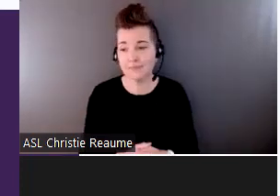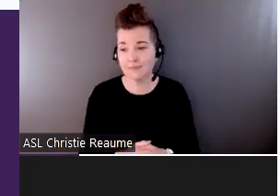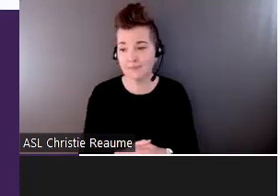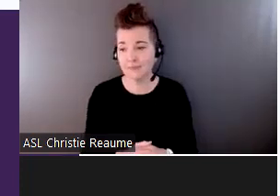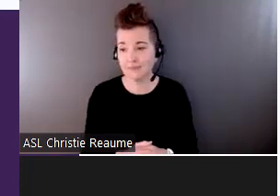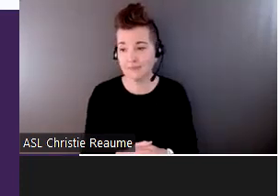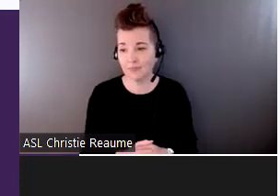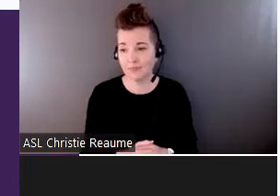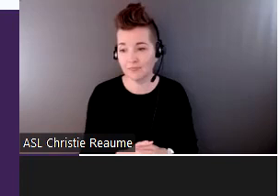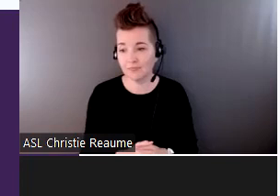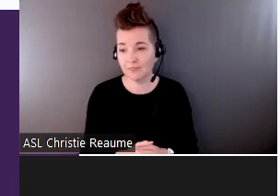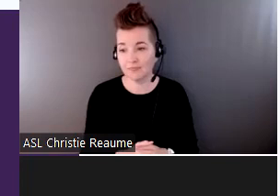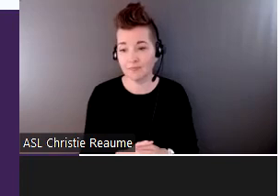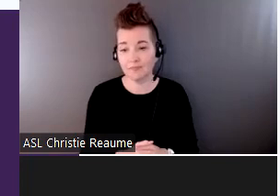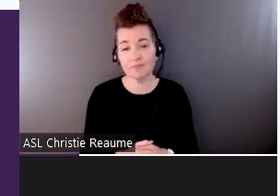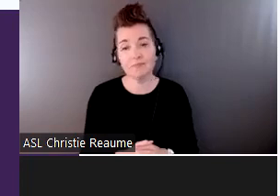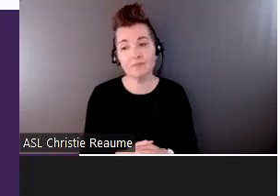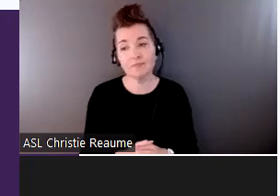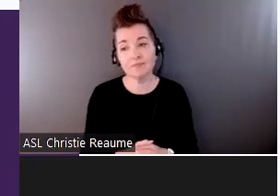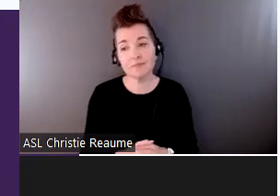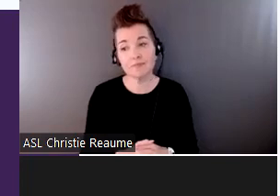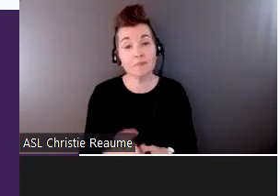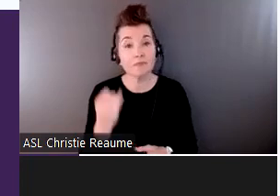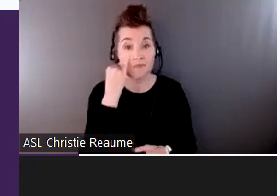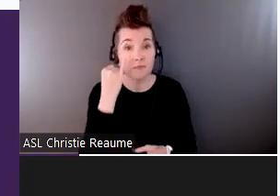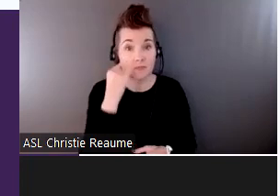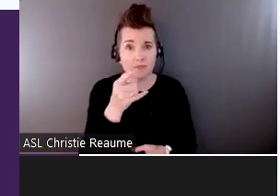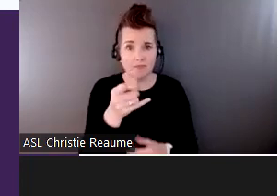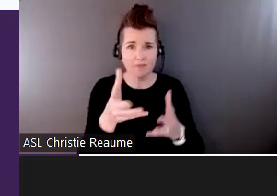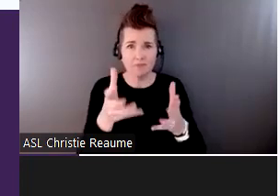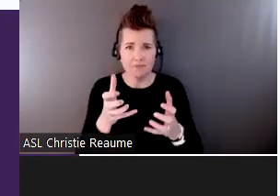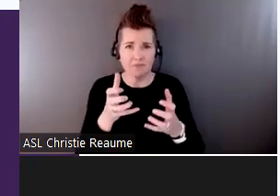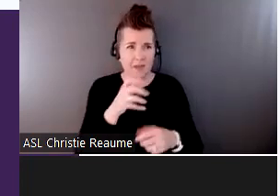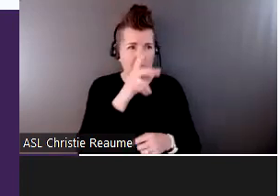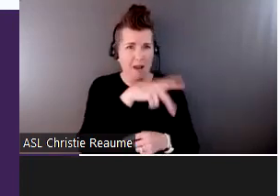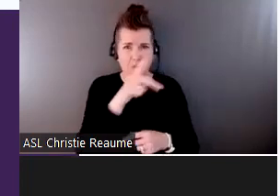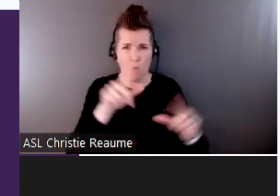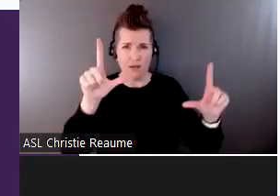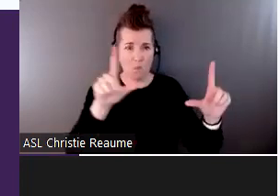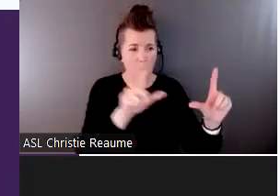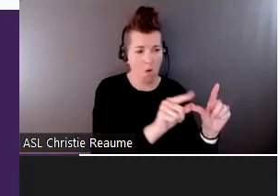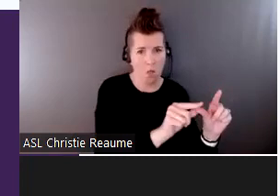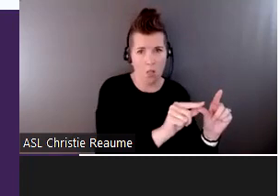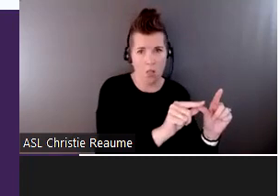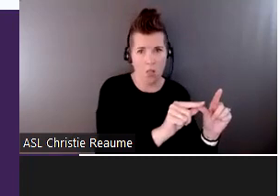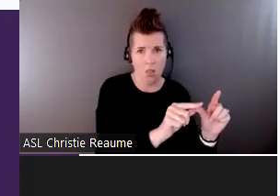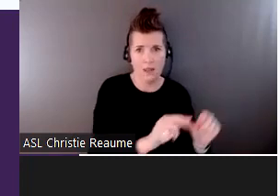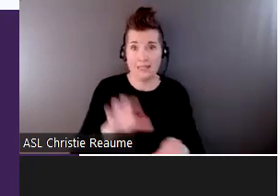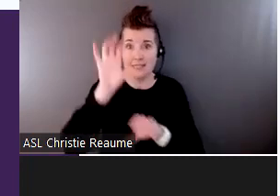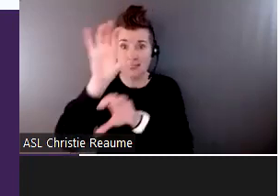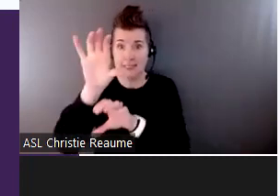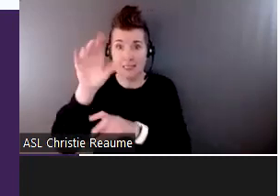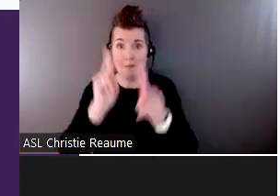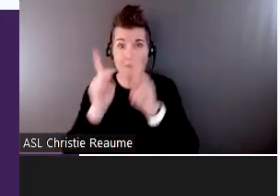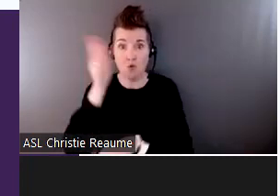if you want to make these speakers larger as the PowerPoint is up you can pull the screen across to the